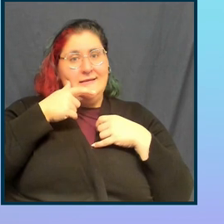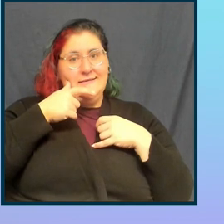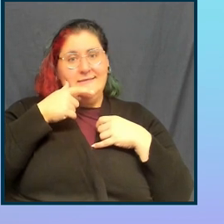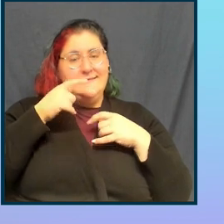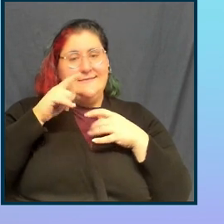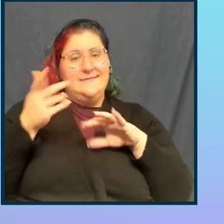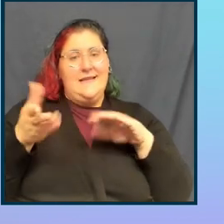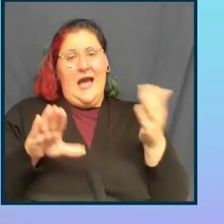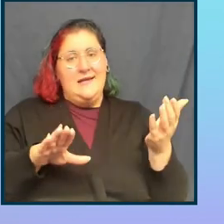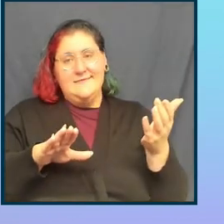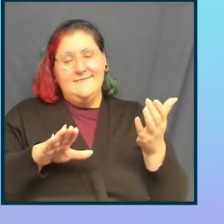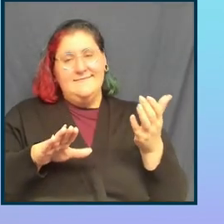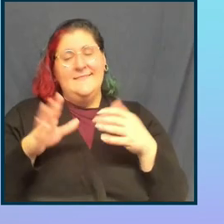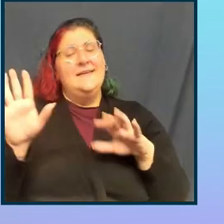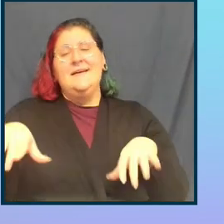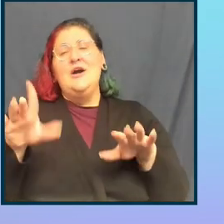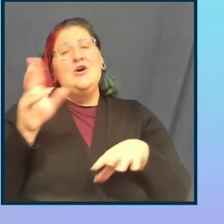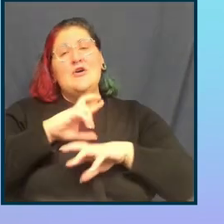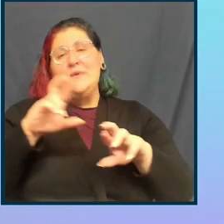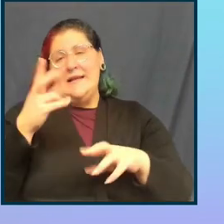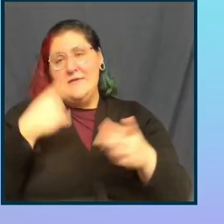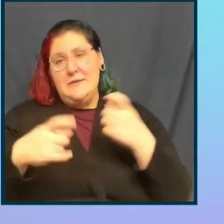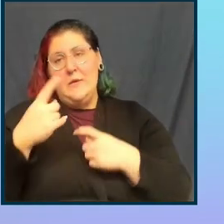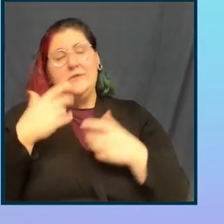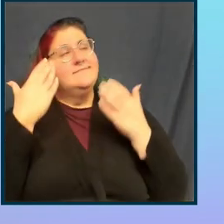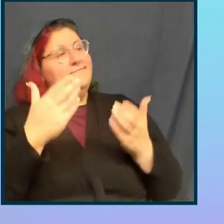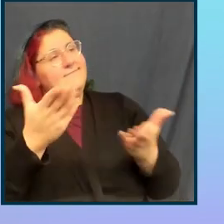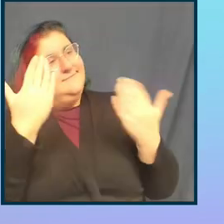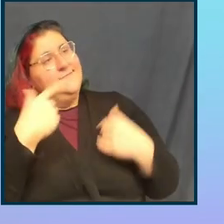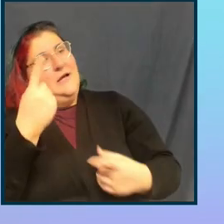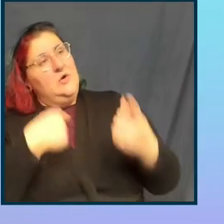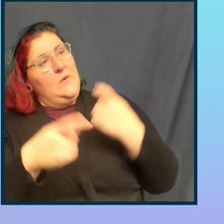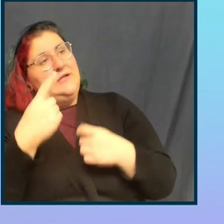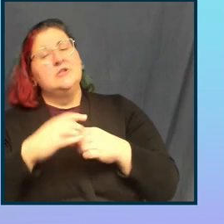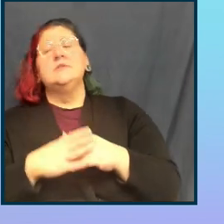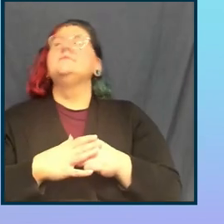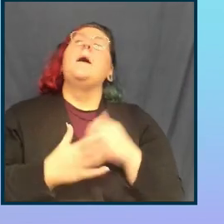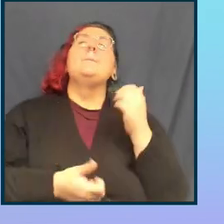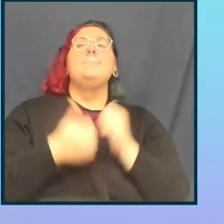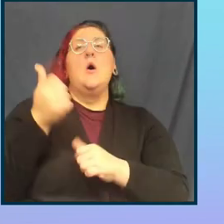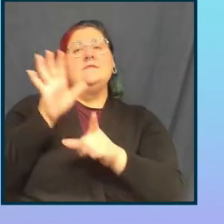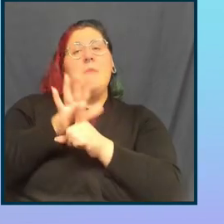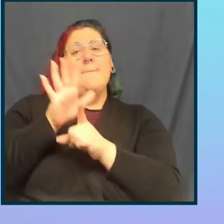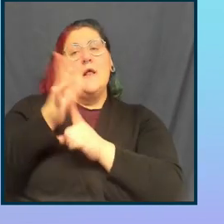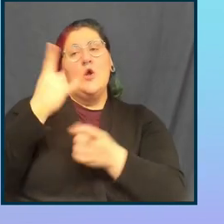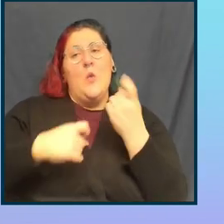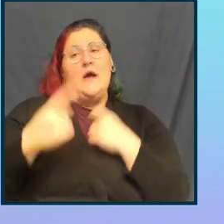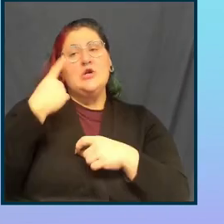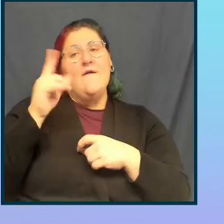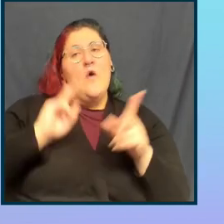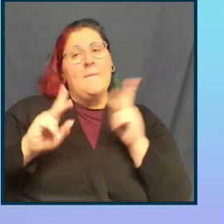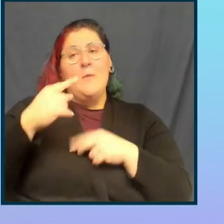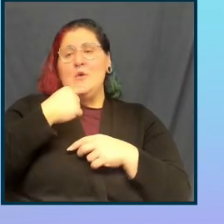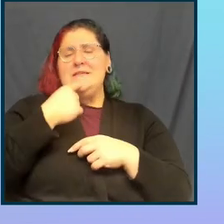questions, Rachel? We got some good ones. Yes, lay it on me. Yeah. All right. So the most popular question is, for folks who say, I can